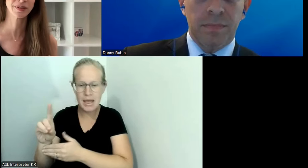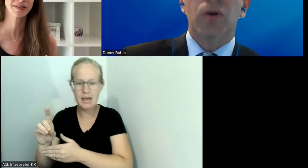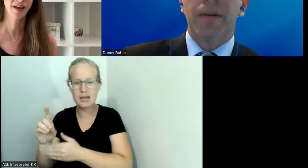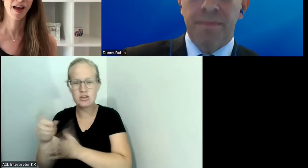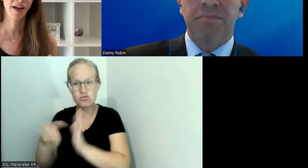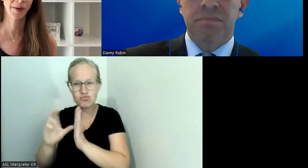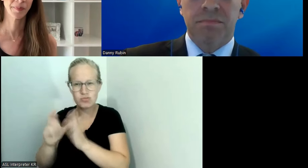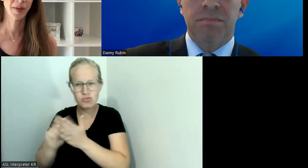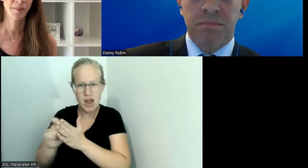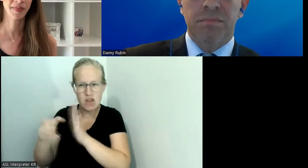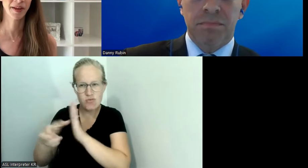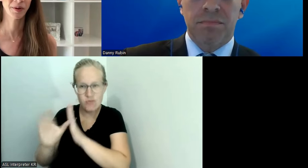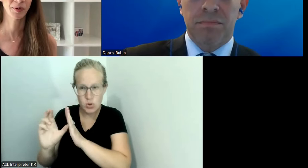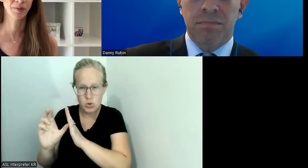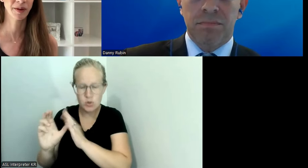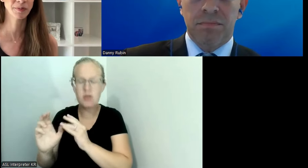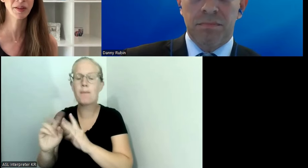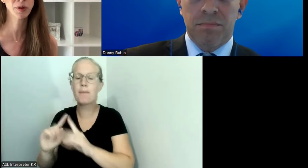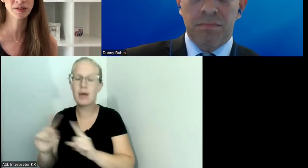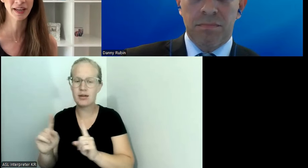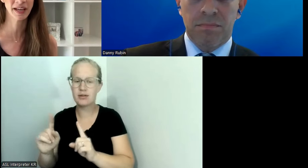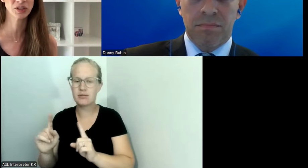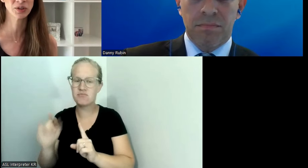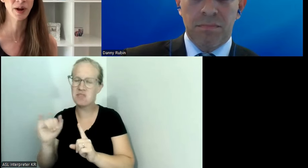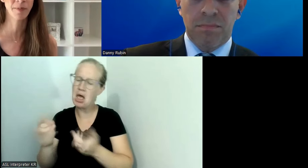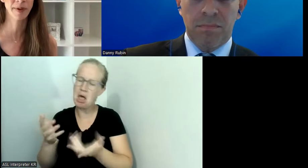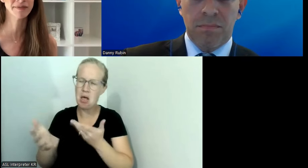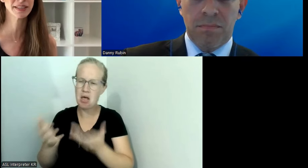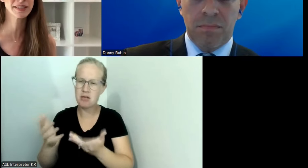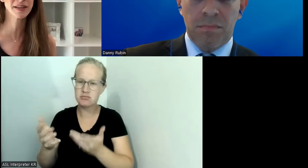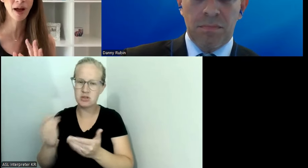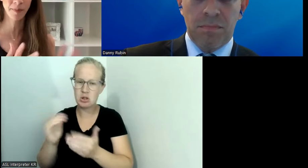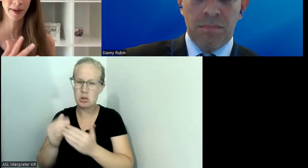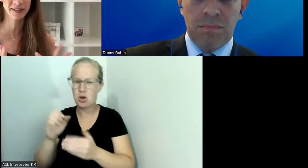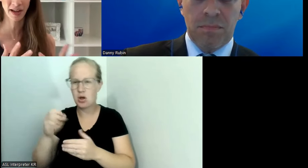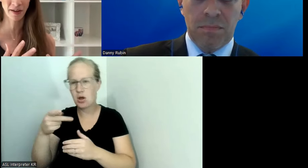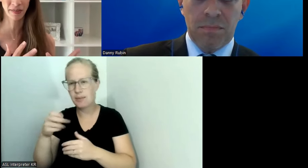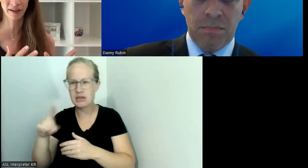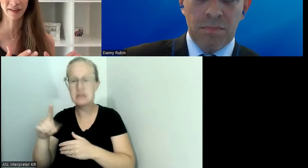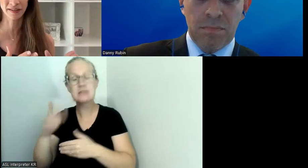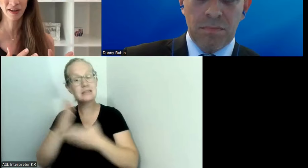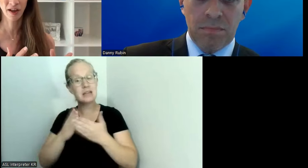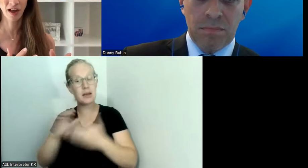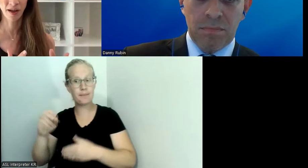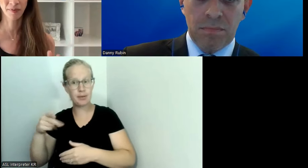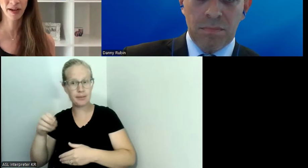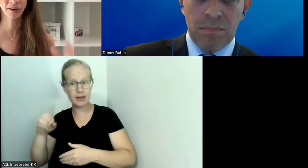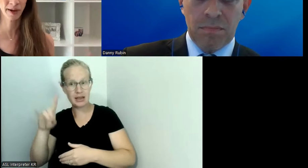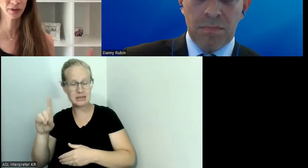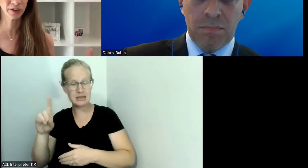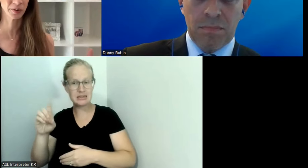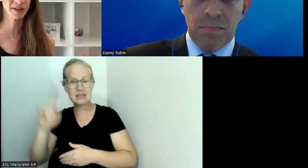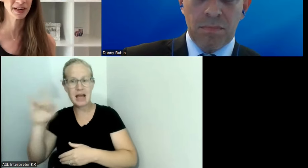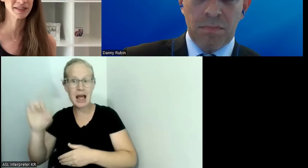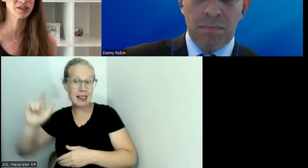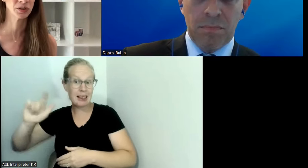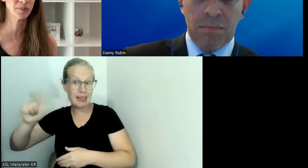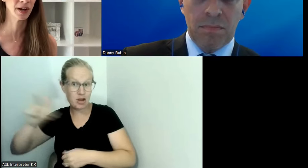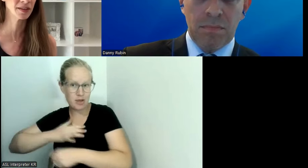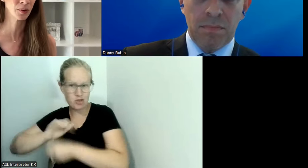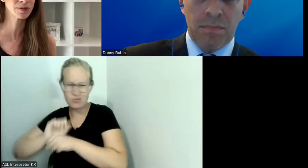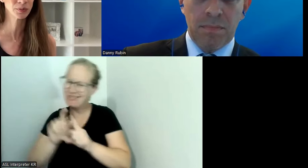reviews, but that was probably the closest I got to op-ed. I've done some op-ed style things, um, later in my career, but